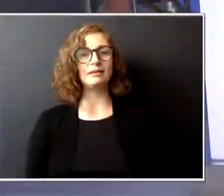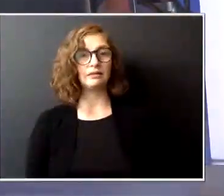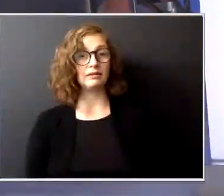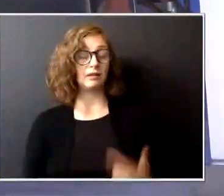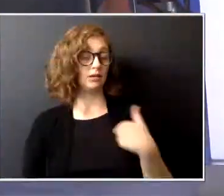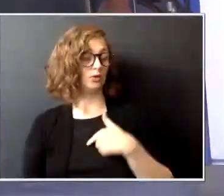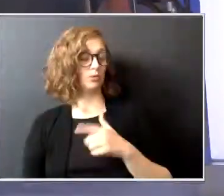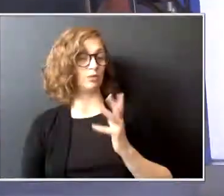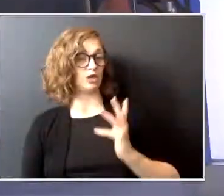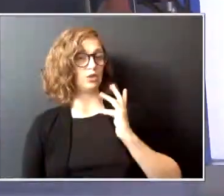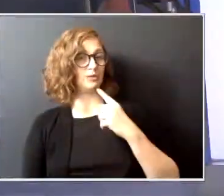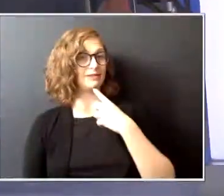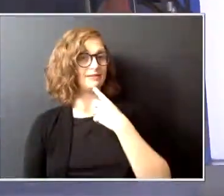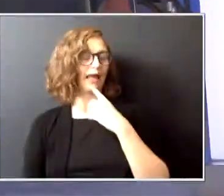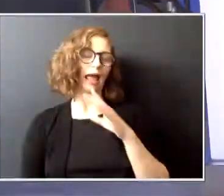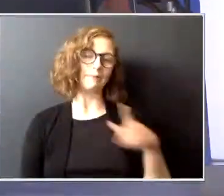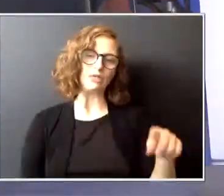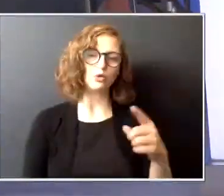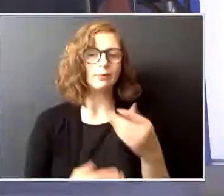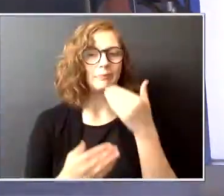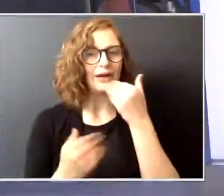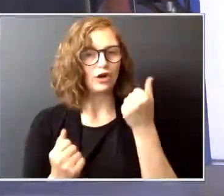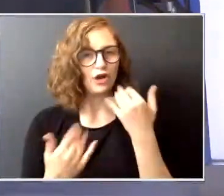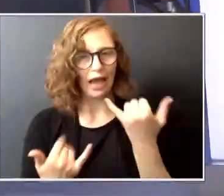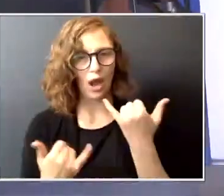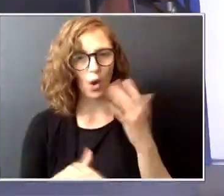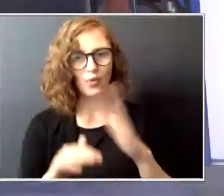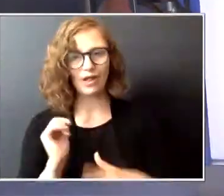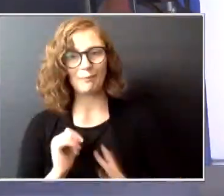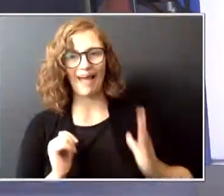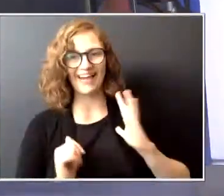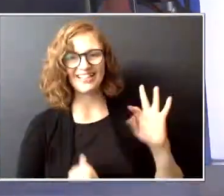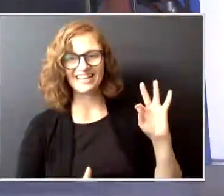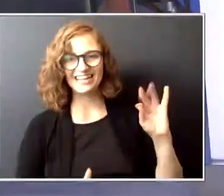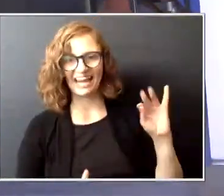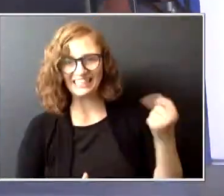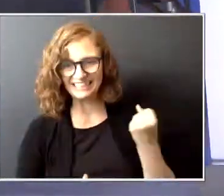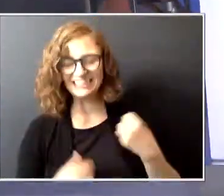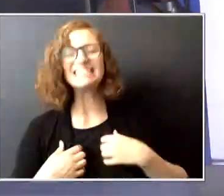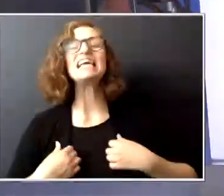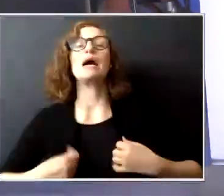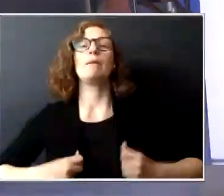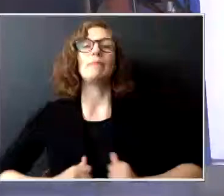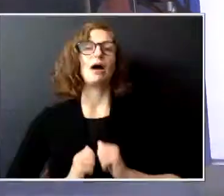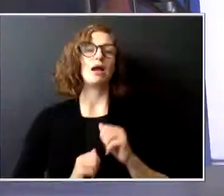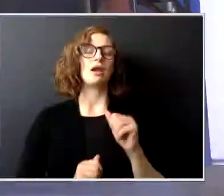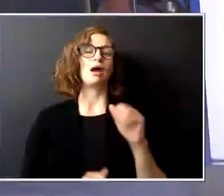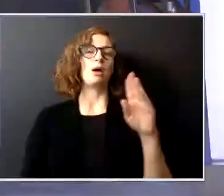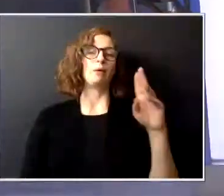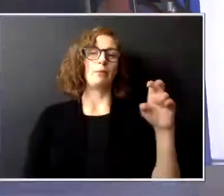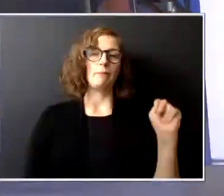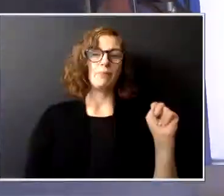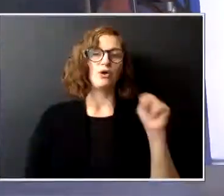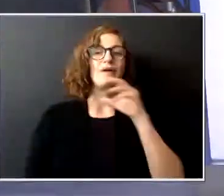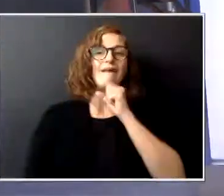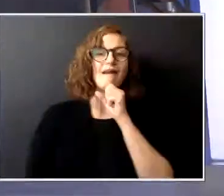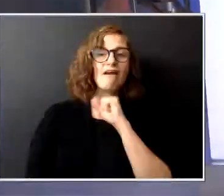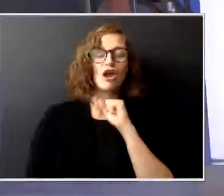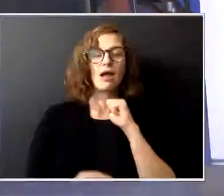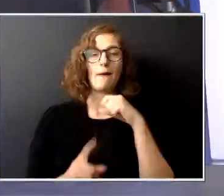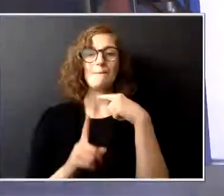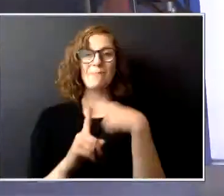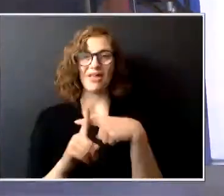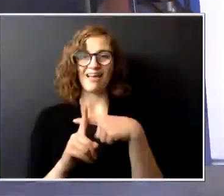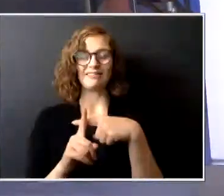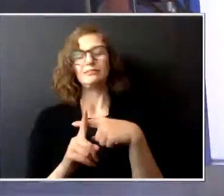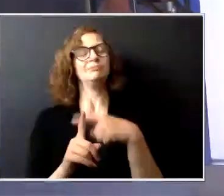did when I was working at the burn back in the 90s, but burn area plus age could equal mortality rate. It does. There is a